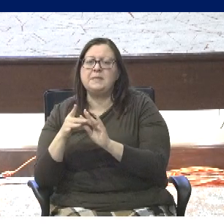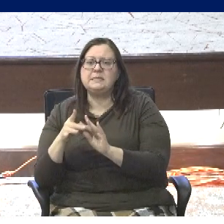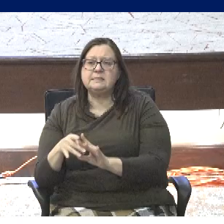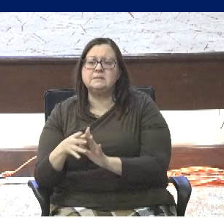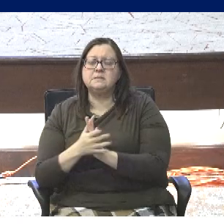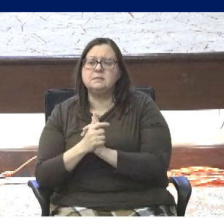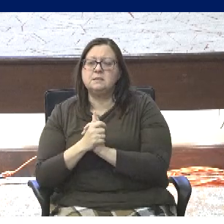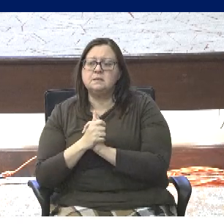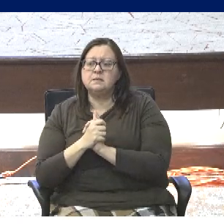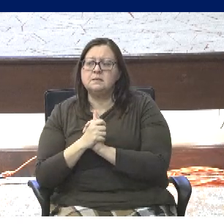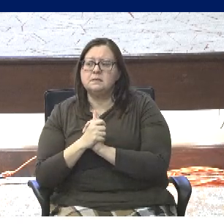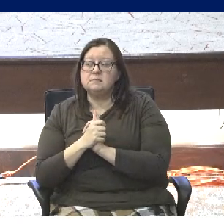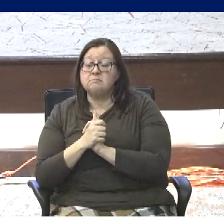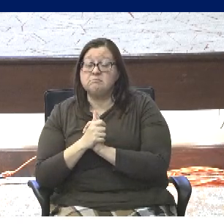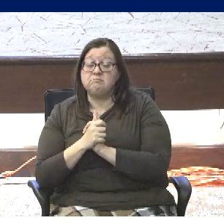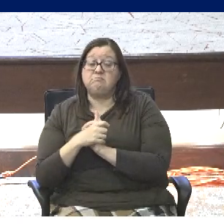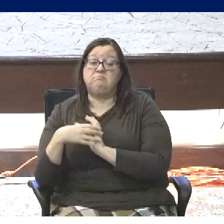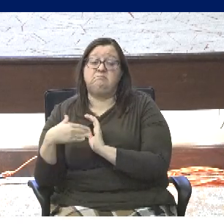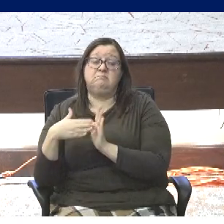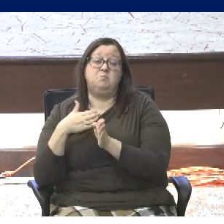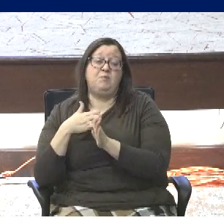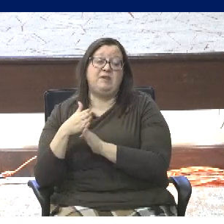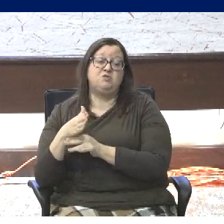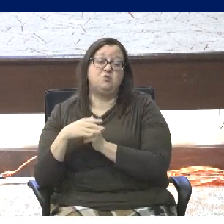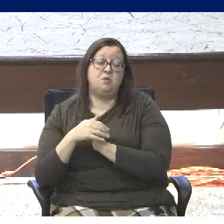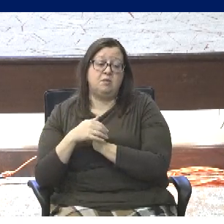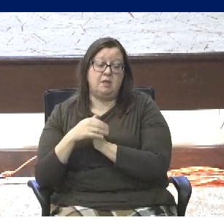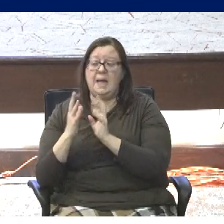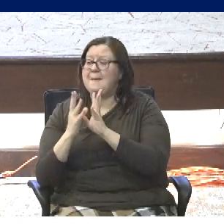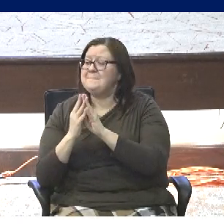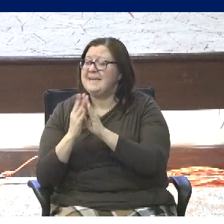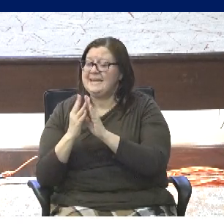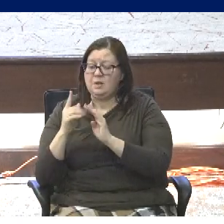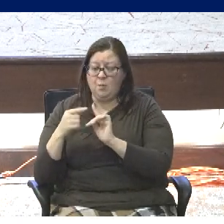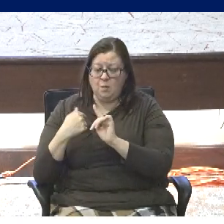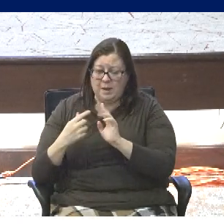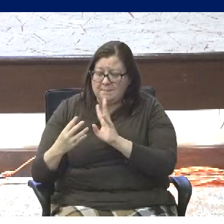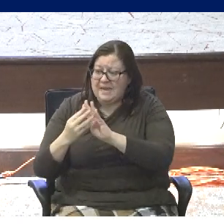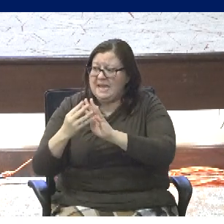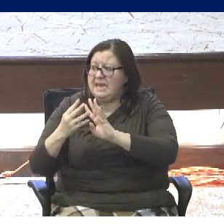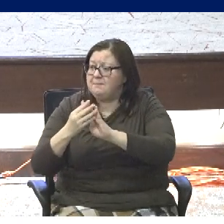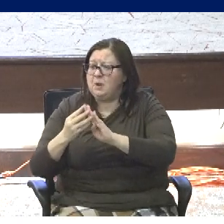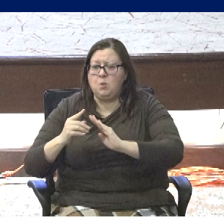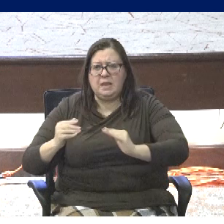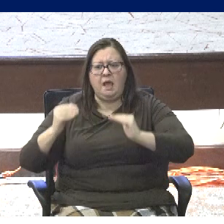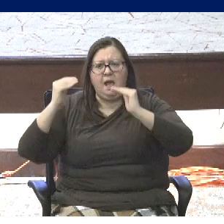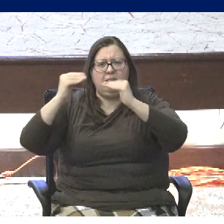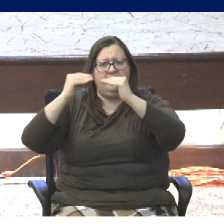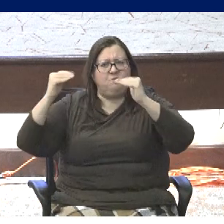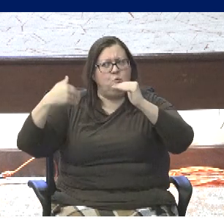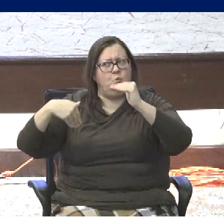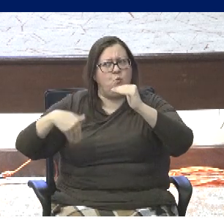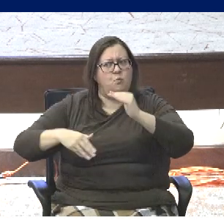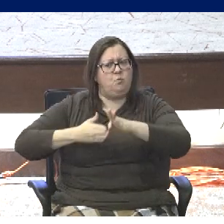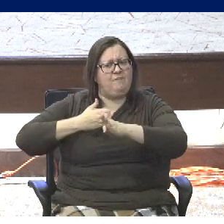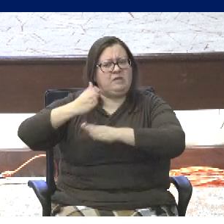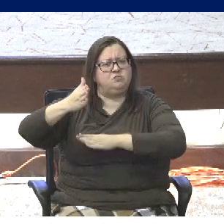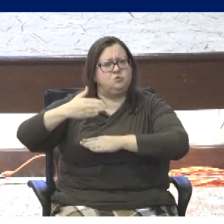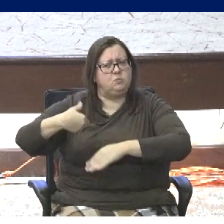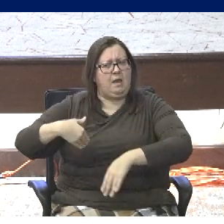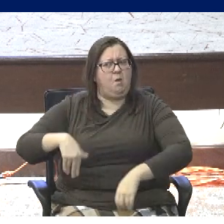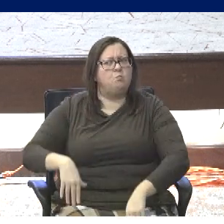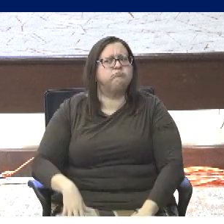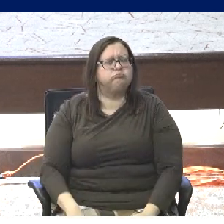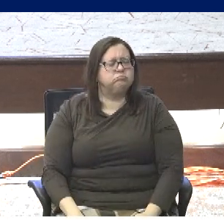I mean, for the most part, were so professional. The meetings that we had were on a very high level, very professional, and